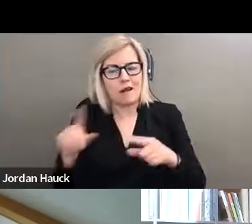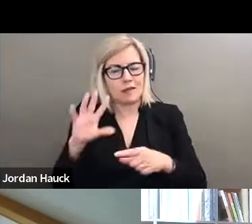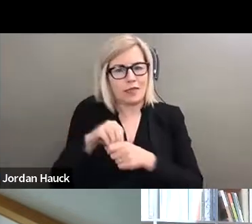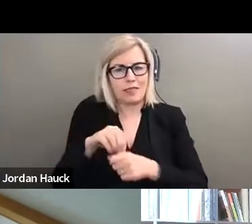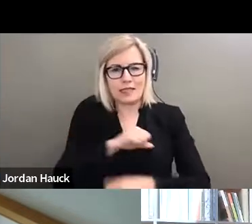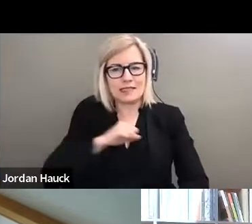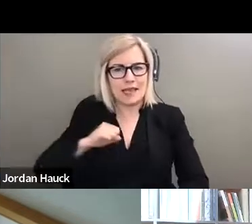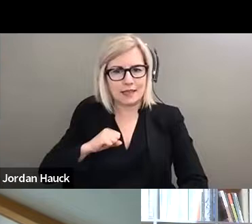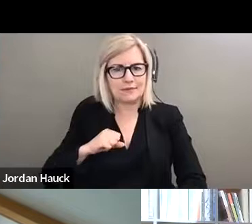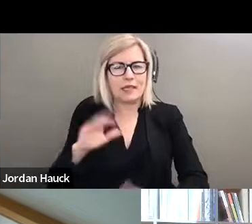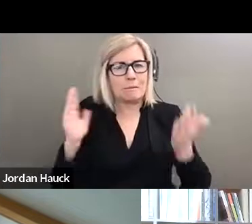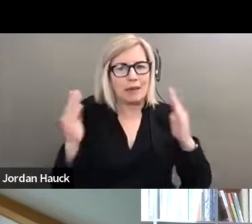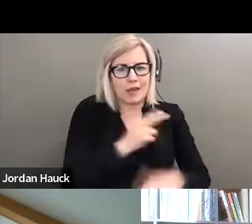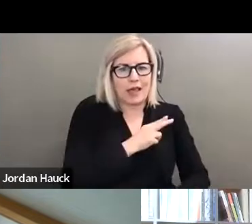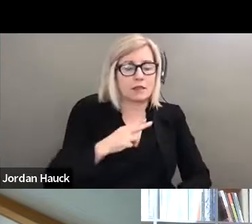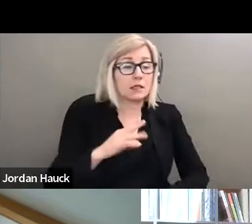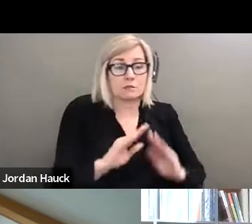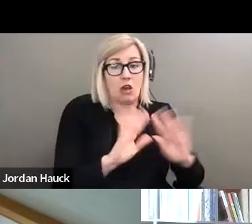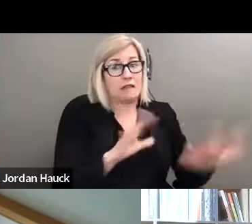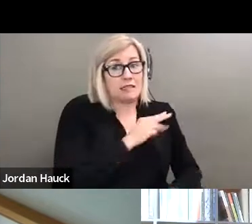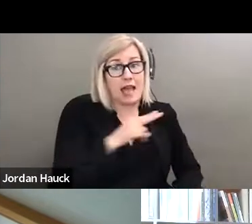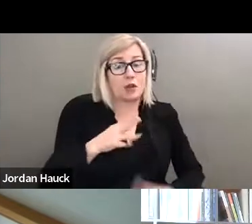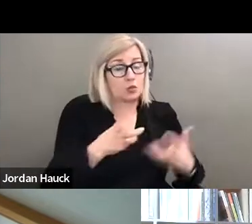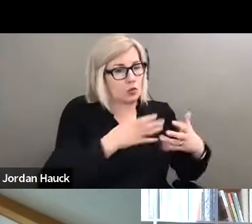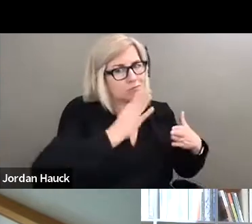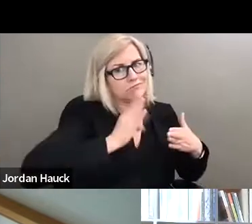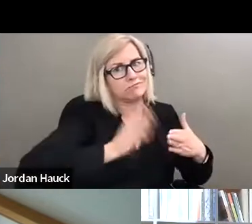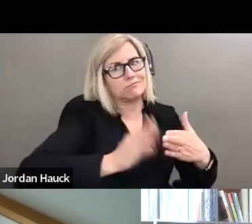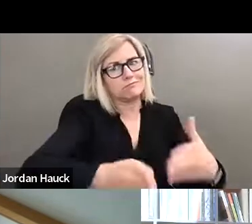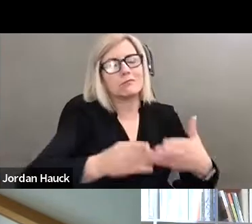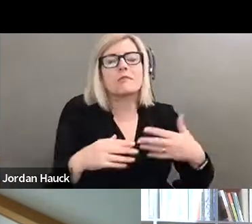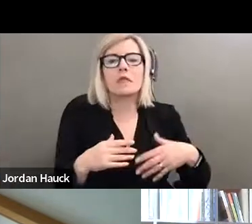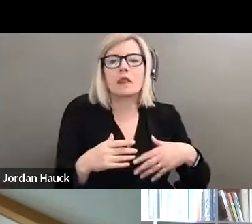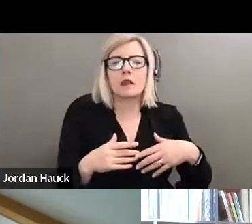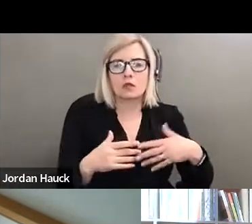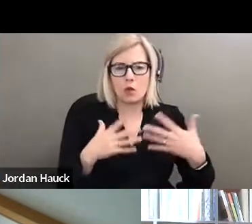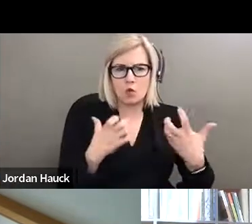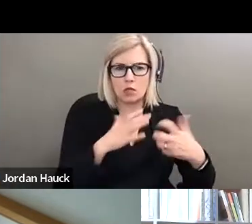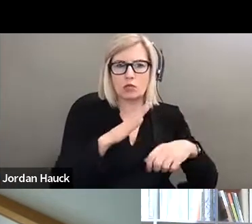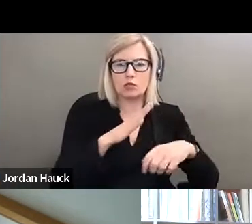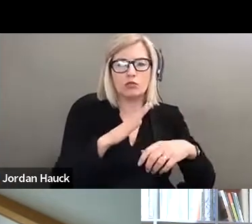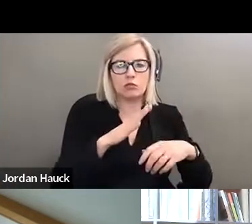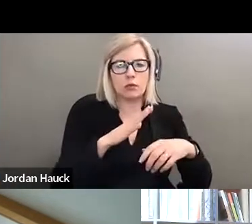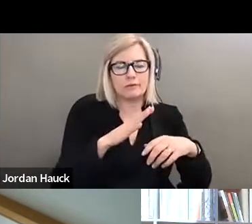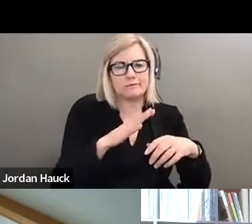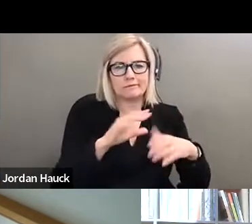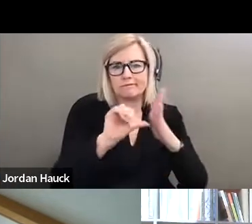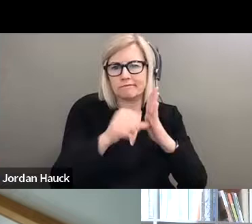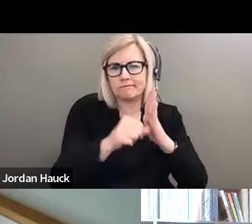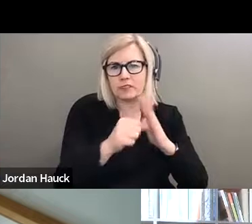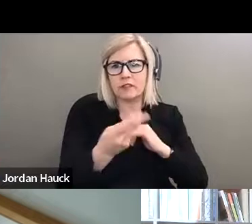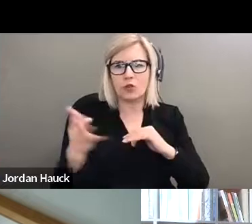as there is in the House. It's clear the House wants to get done. So we wanted to flag a couple of the bills and note